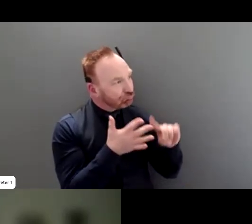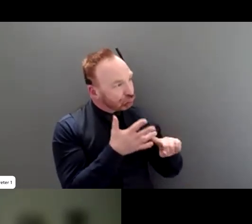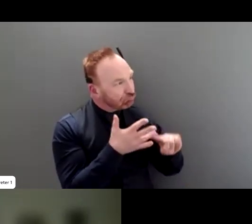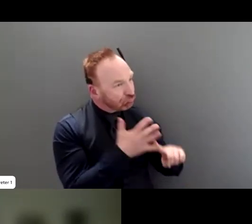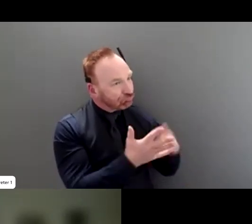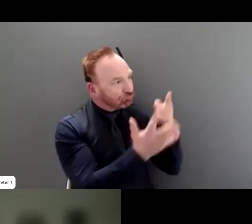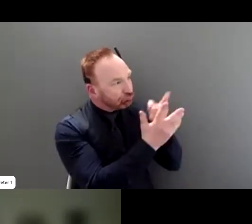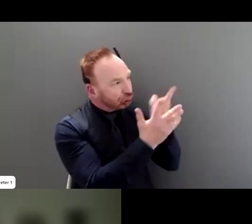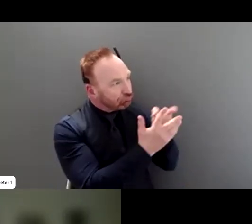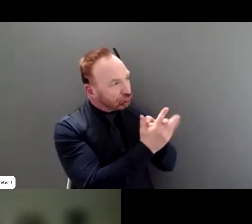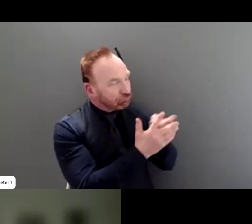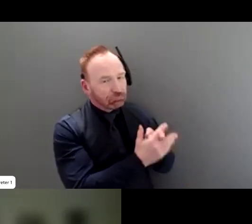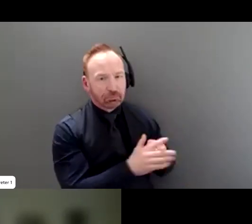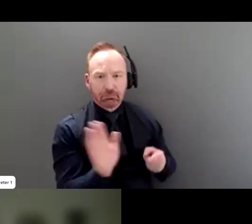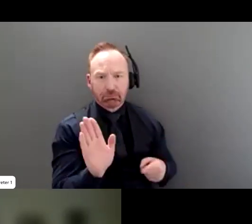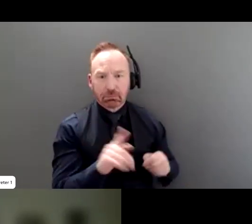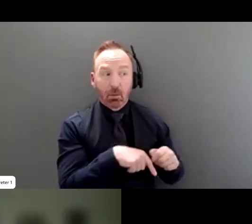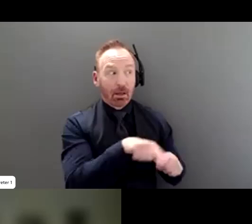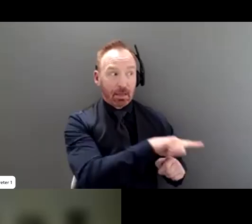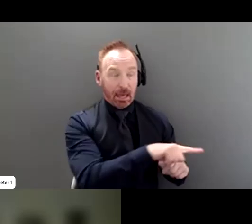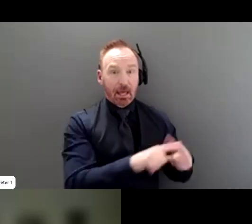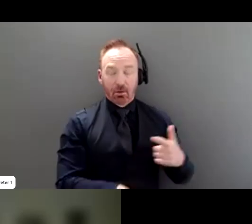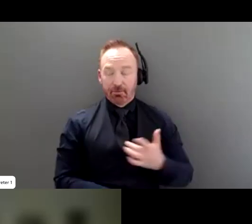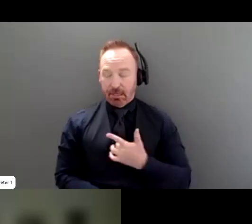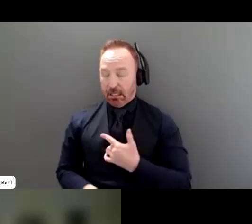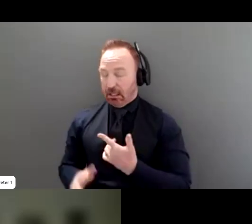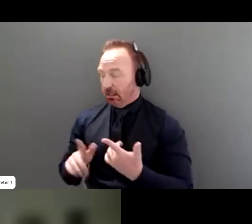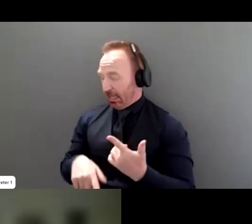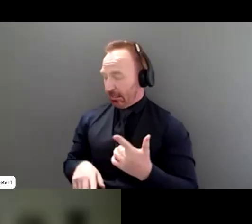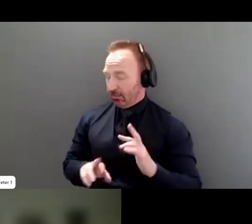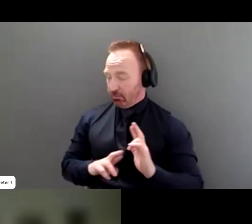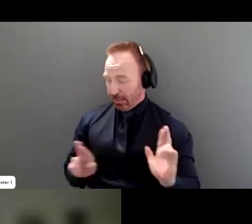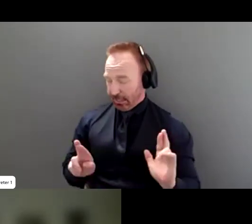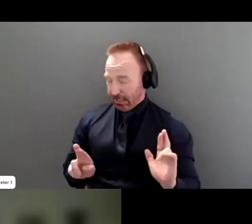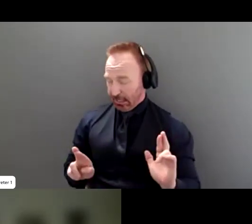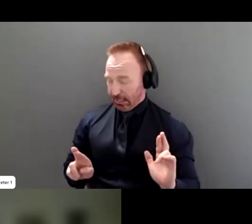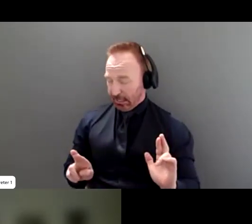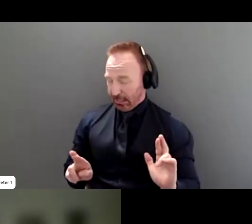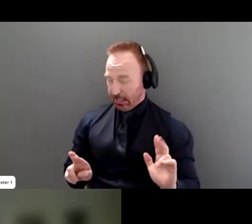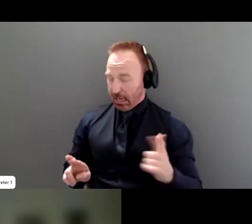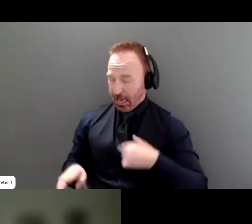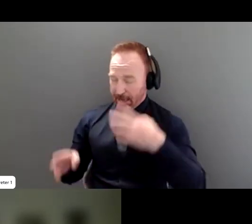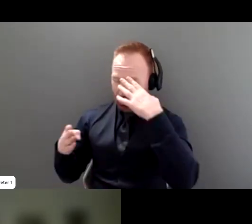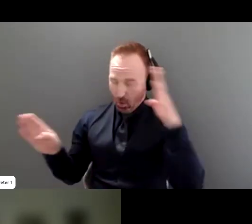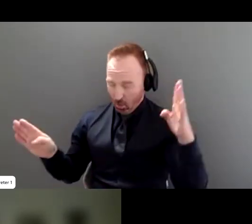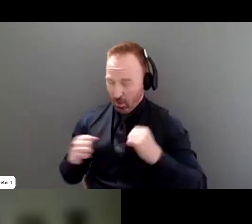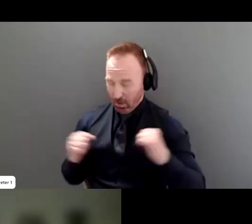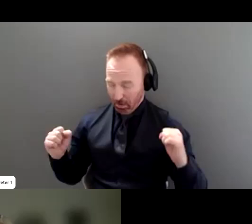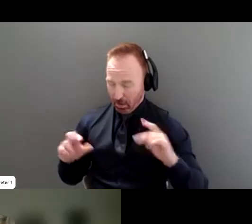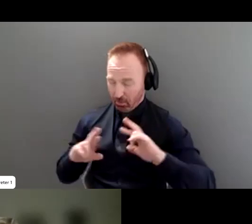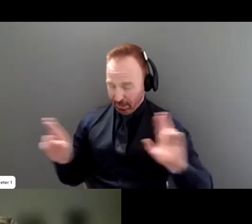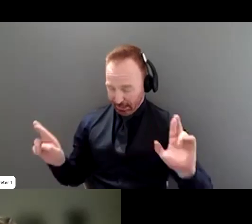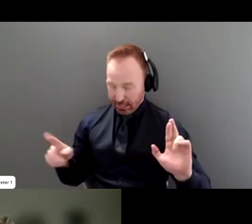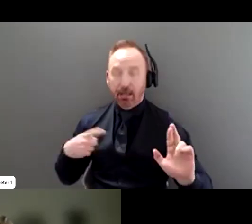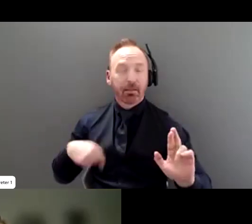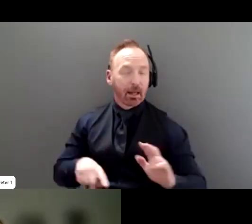support, that can help them being like, okay, well, this is where I can go now that I'm ready. Nicola, did you have anything to add? No, I was just gonna